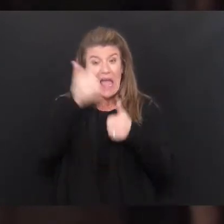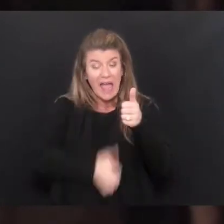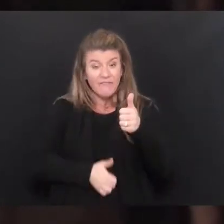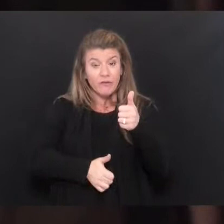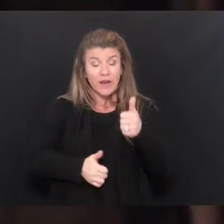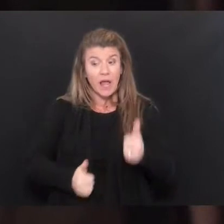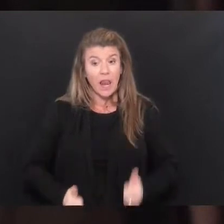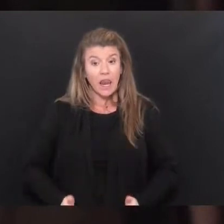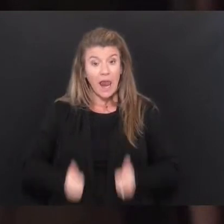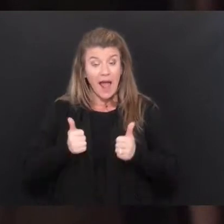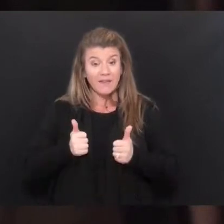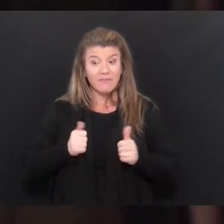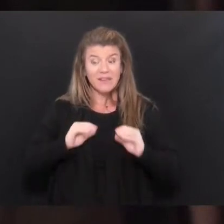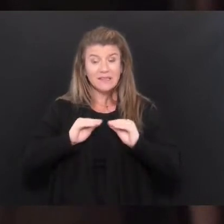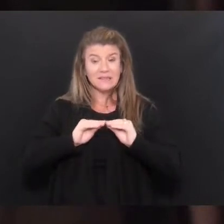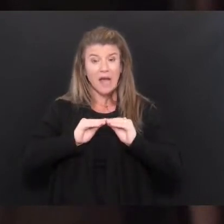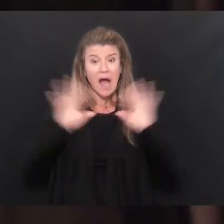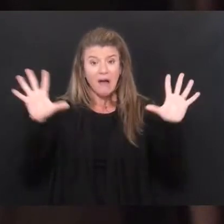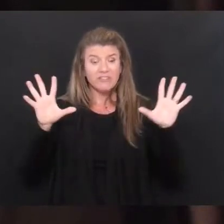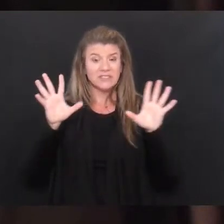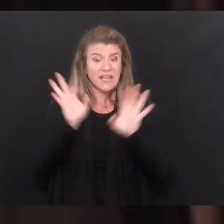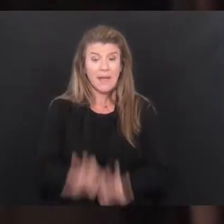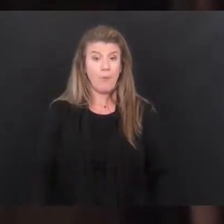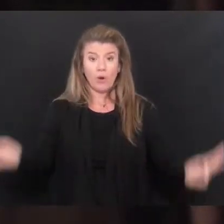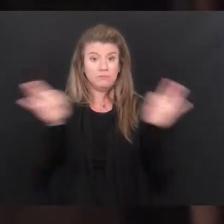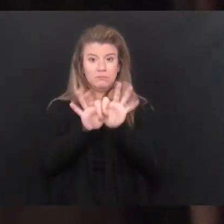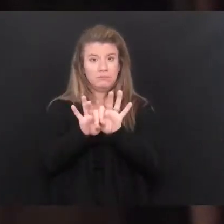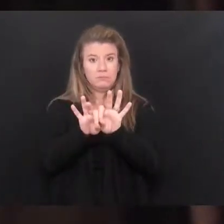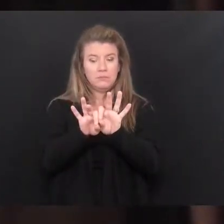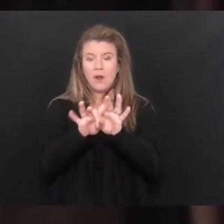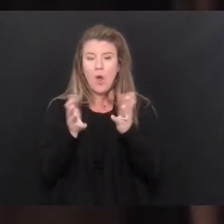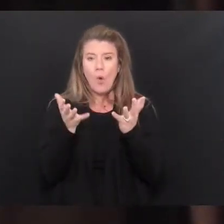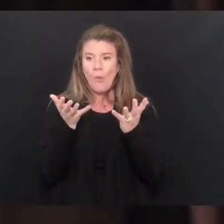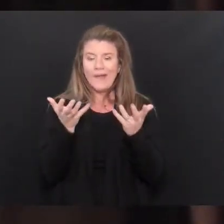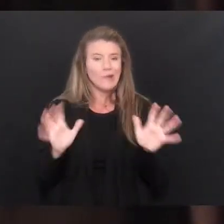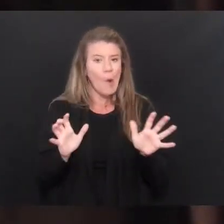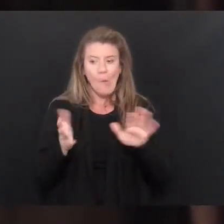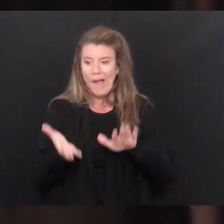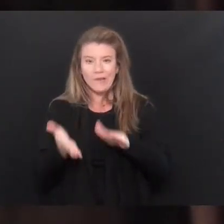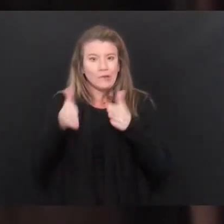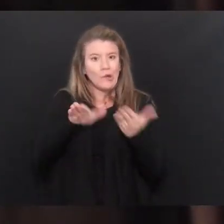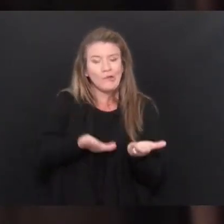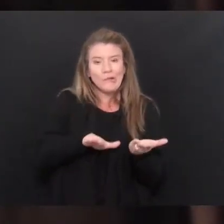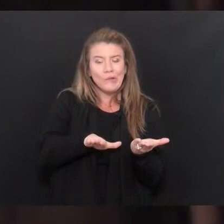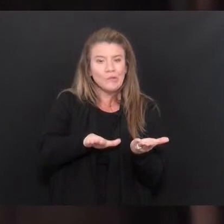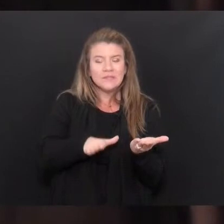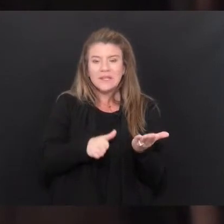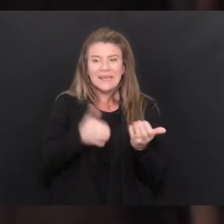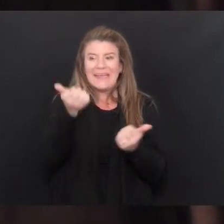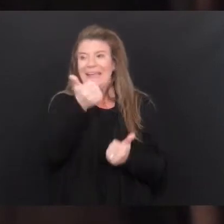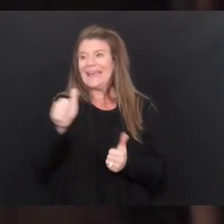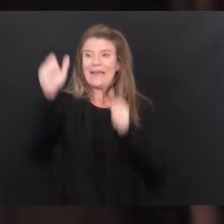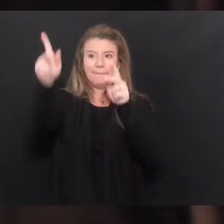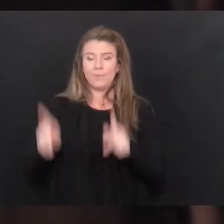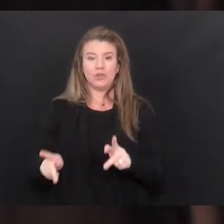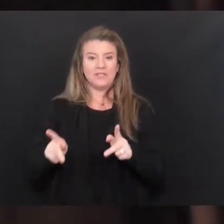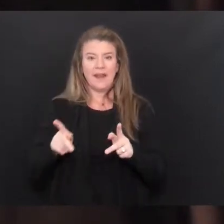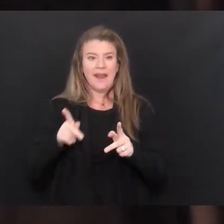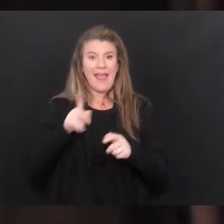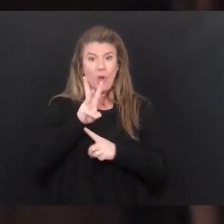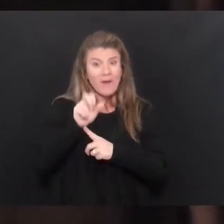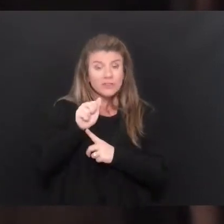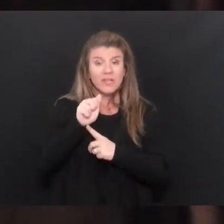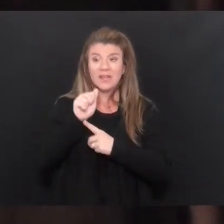obviously critical, to all of us, and we don't want to lose a single person in West Virginia, in our country, and in our